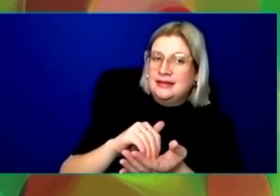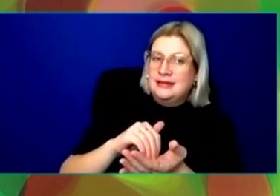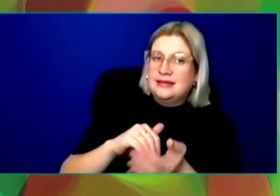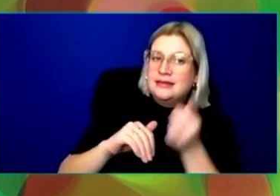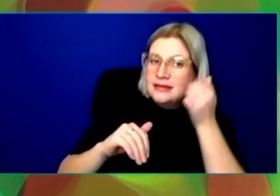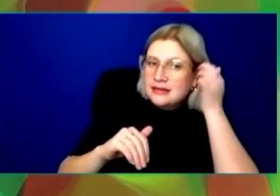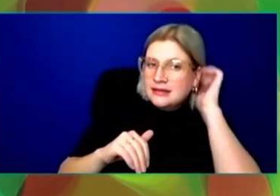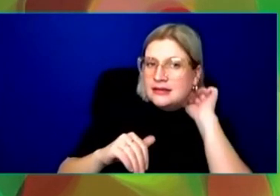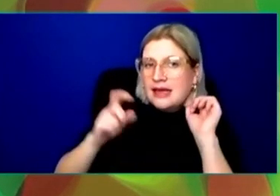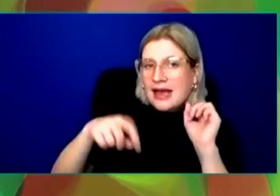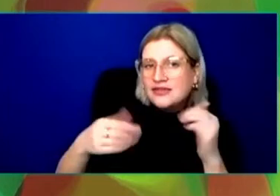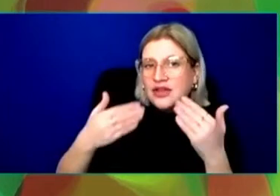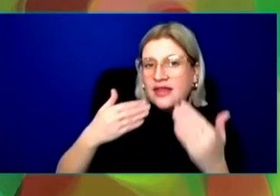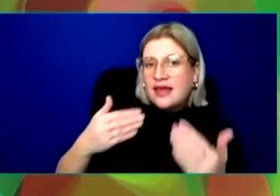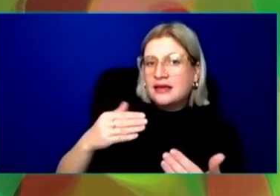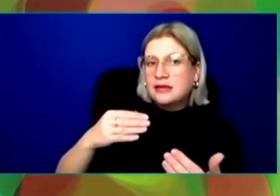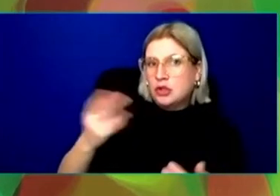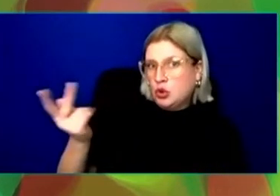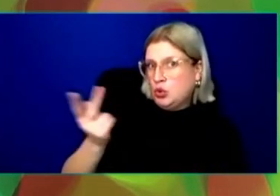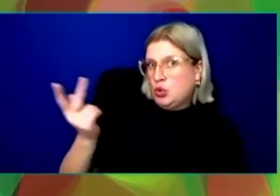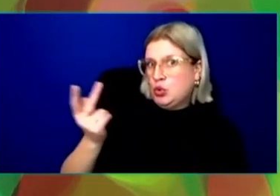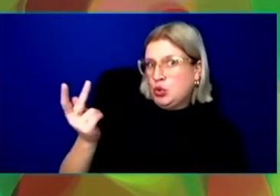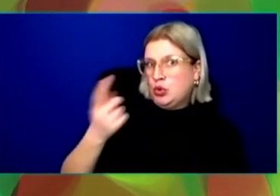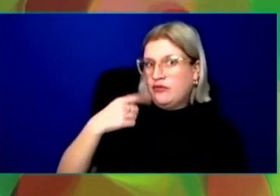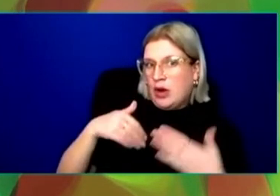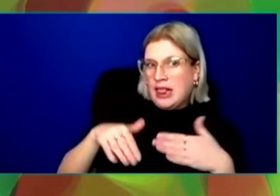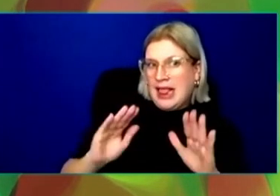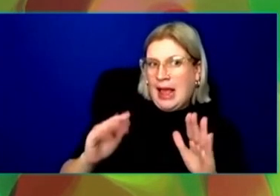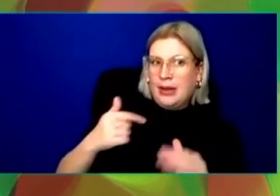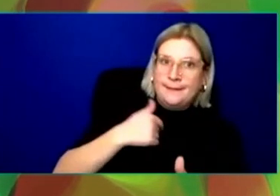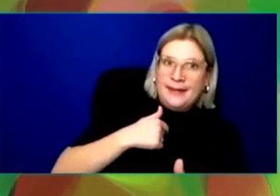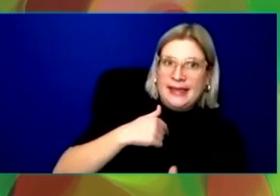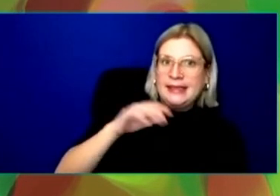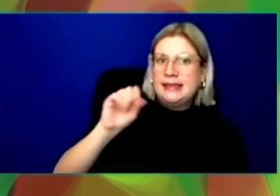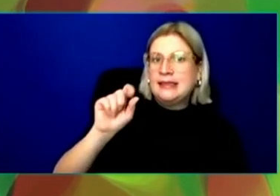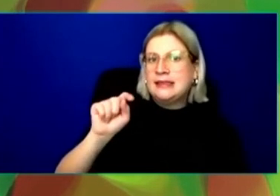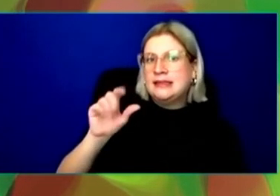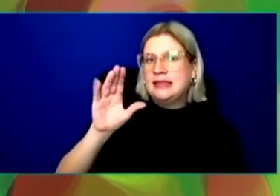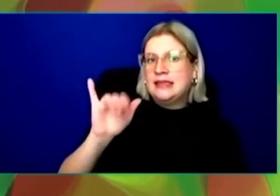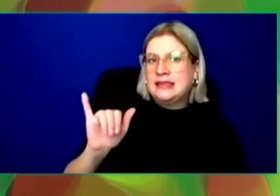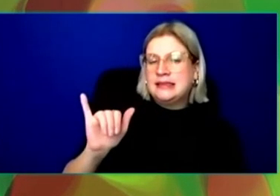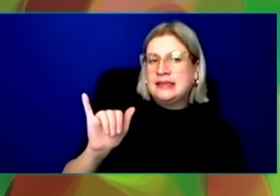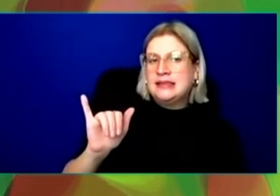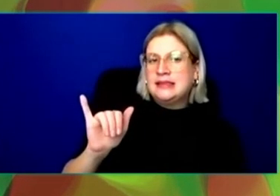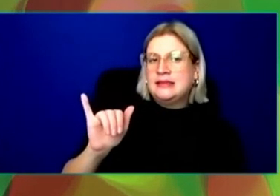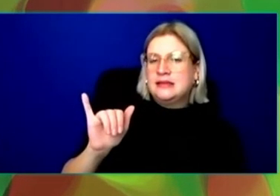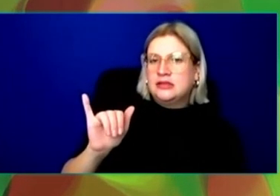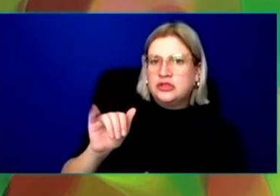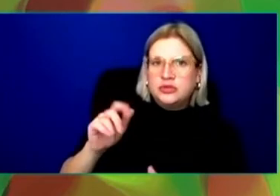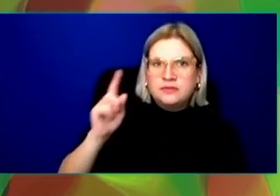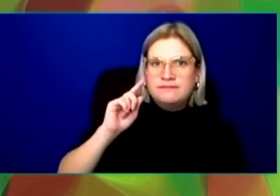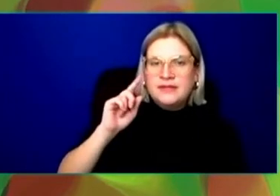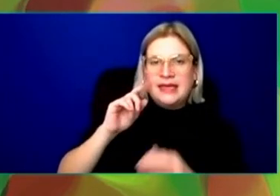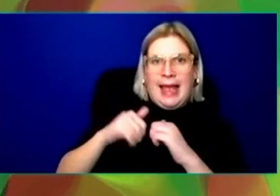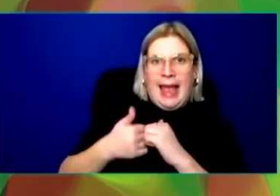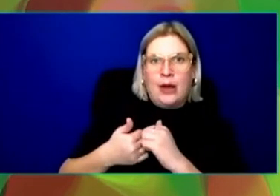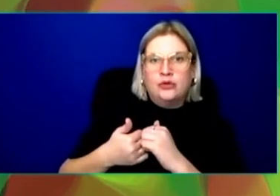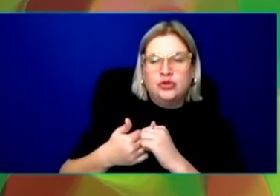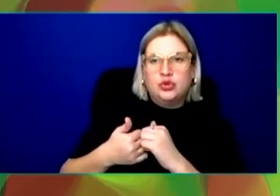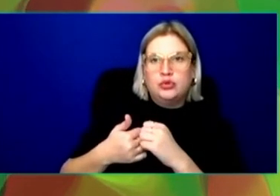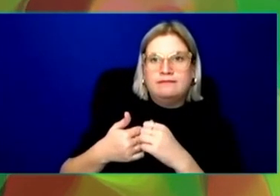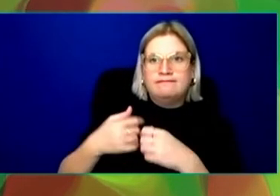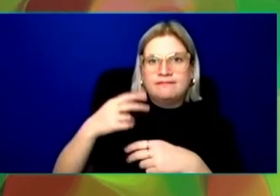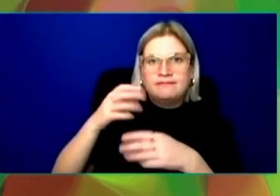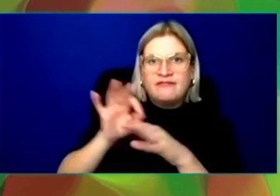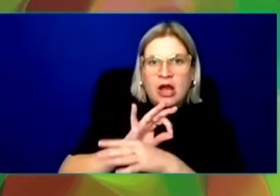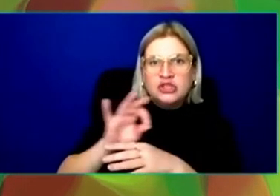I have to thank like Deirdre and Jonathan for allowing me and Stacey to even rethink how Black Kirby functions in different spaces, you know? Is